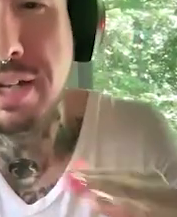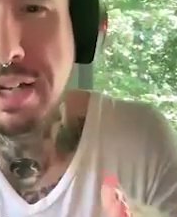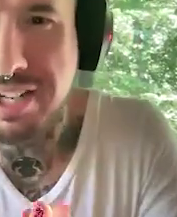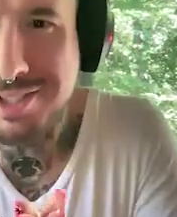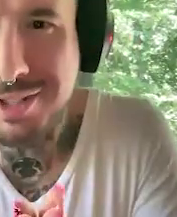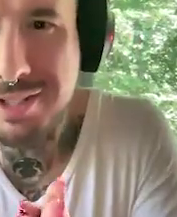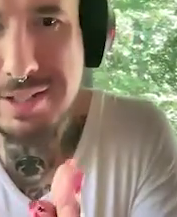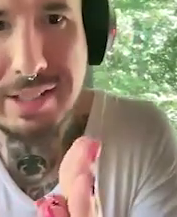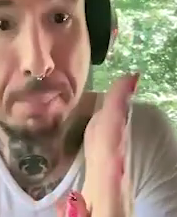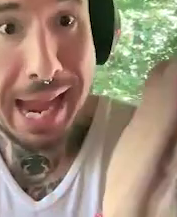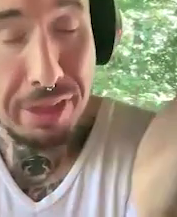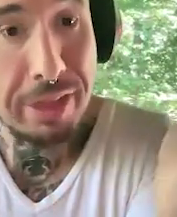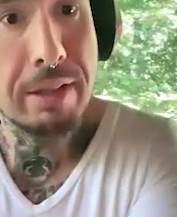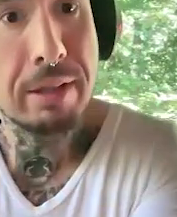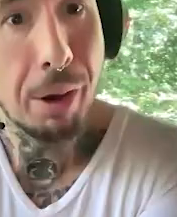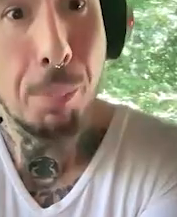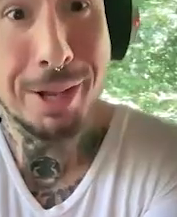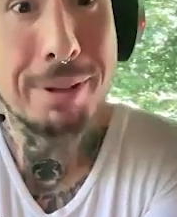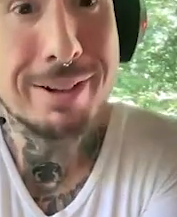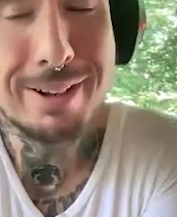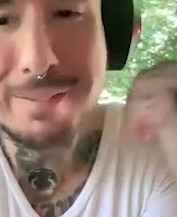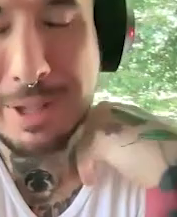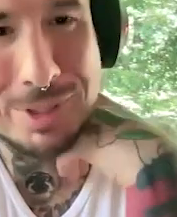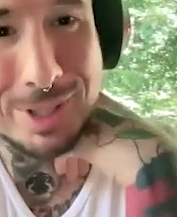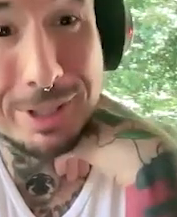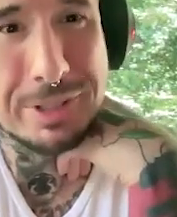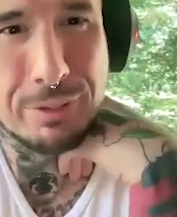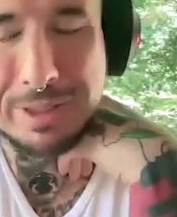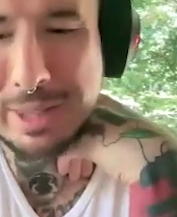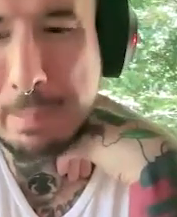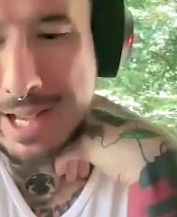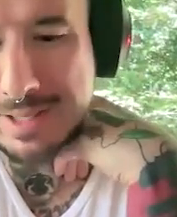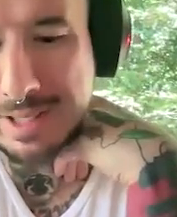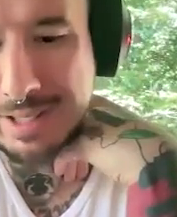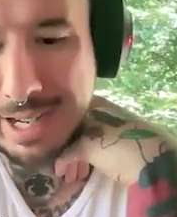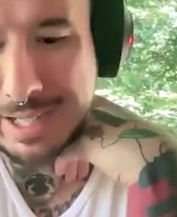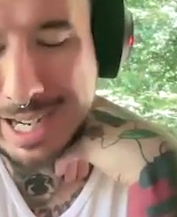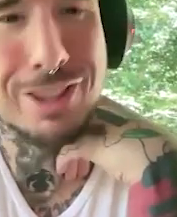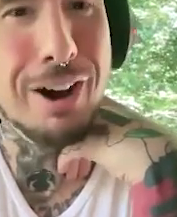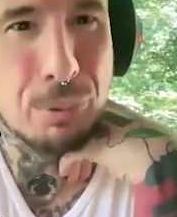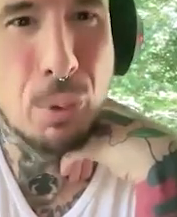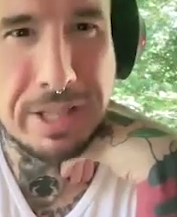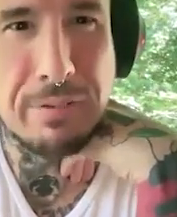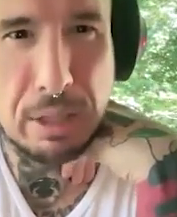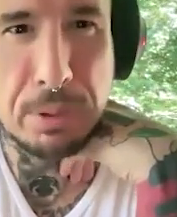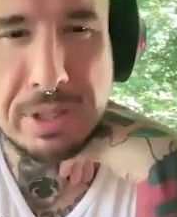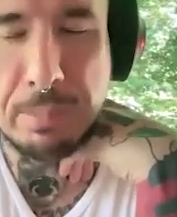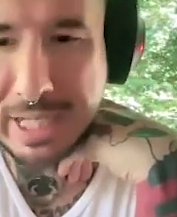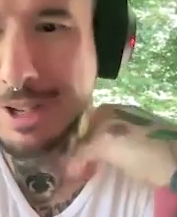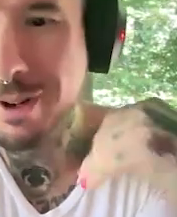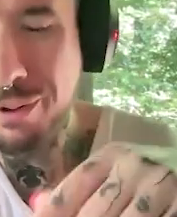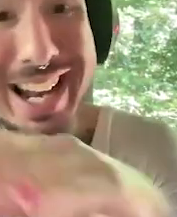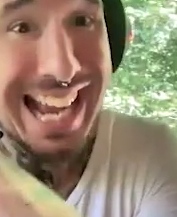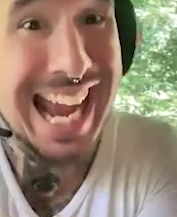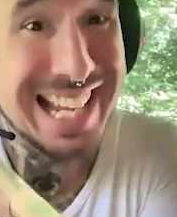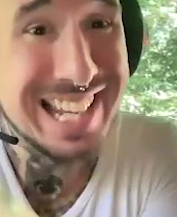life. And I started to see a path open up that was a little different than the paths that I thought were only available to